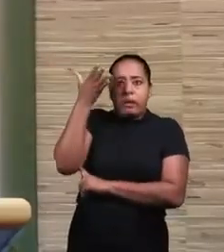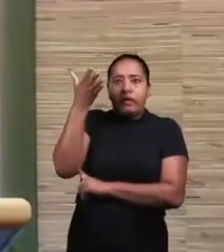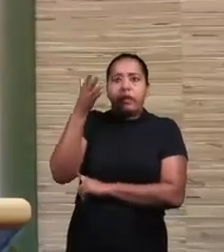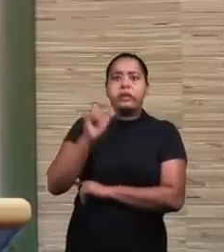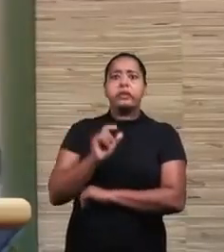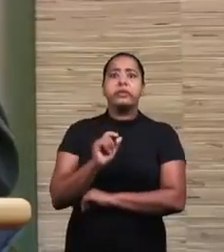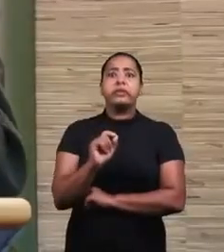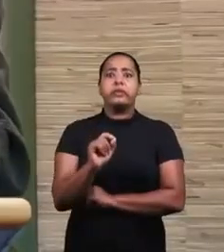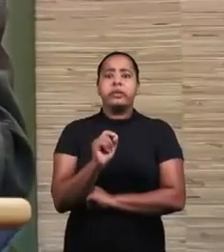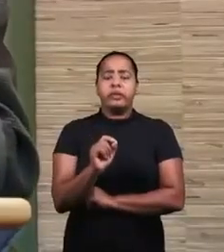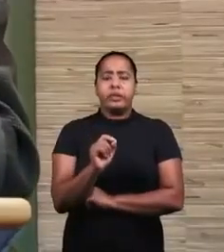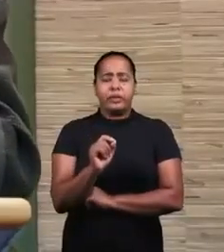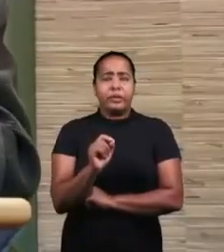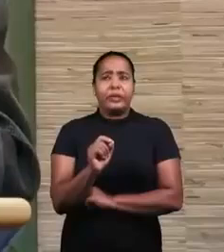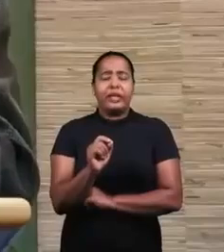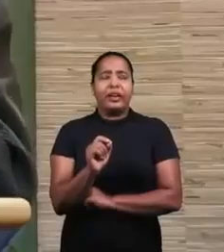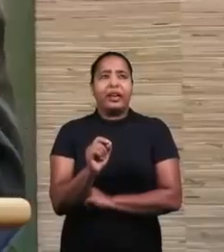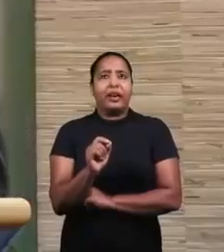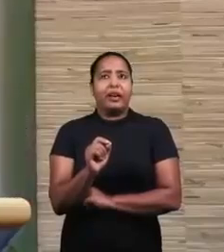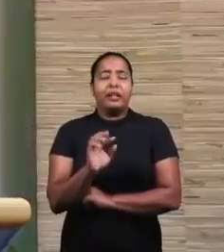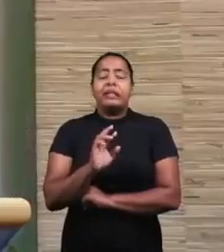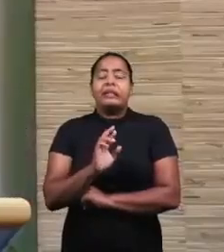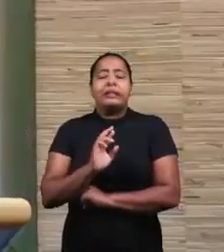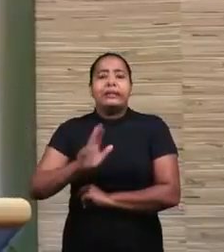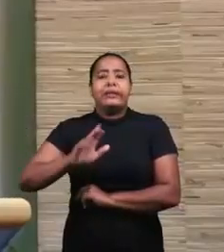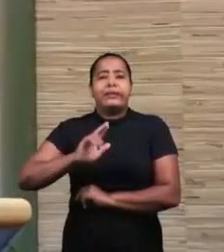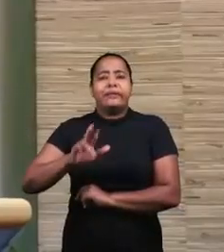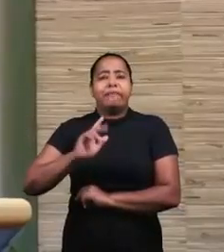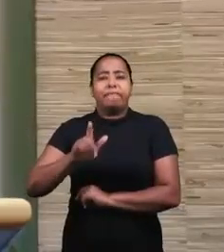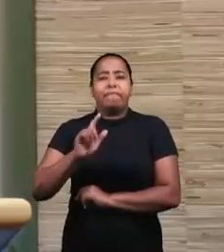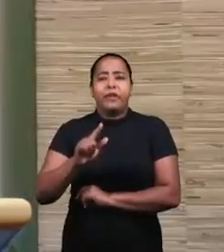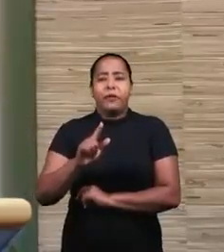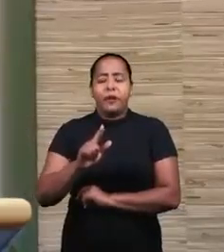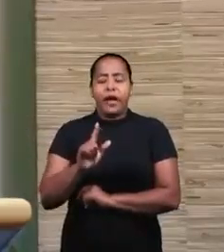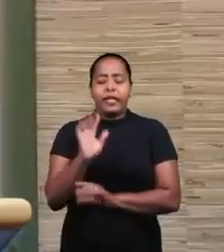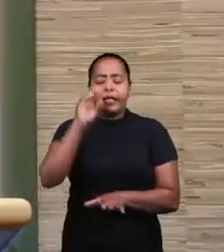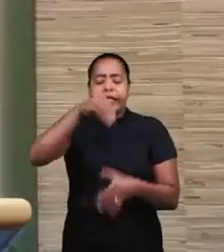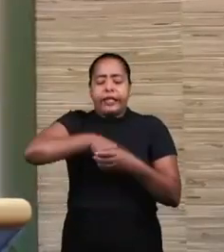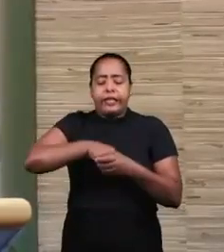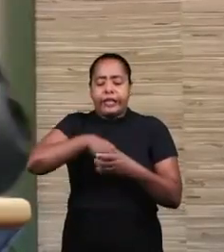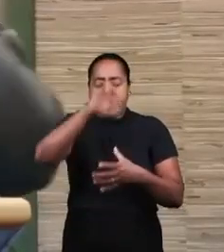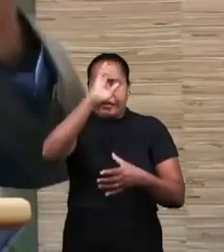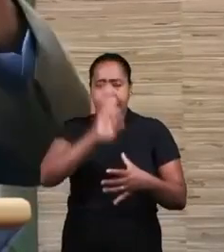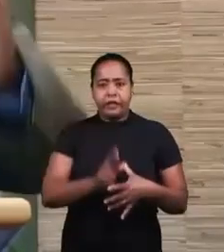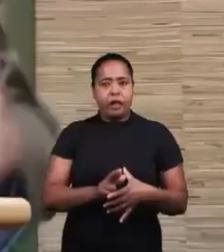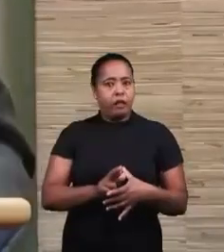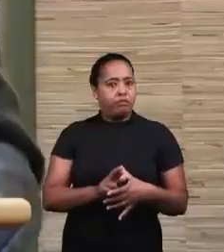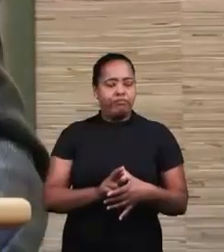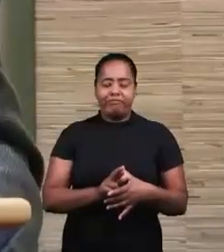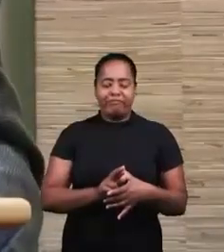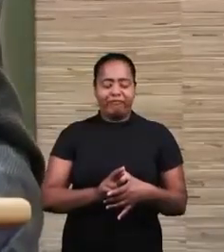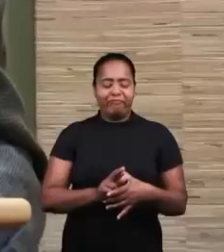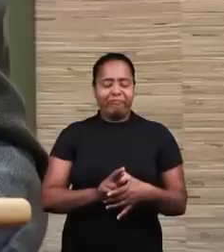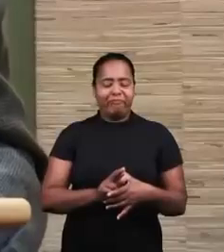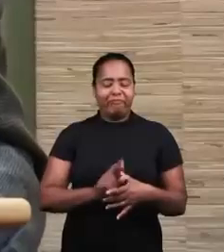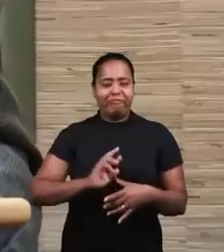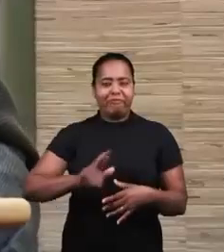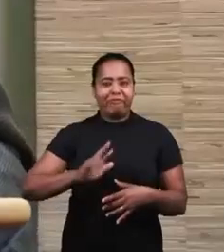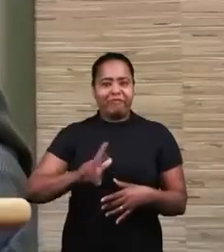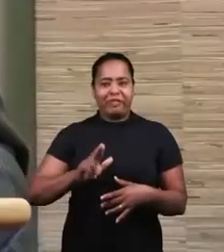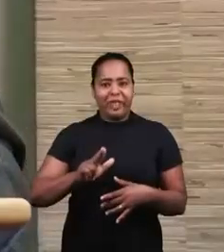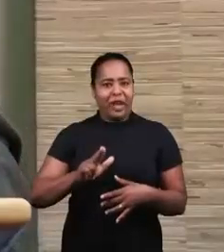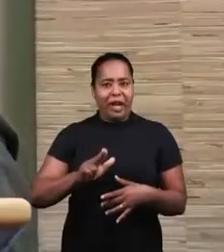Revelation is not that which you reach by reason. If you come with reason,